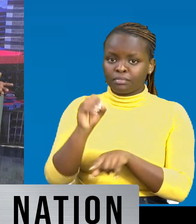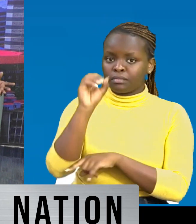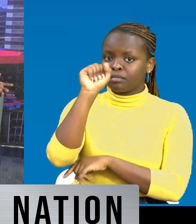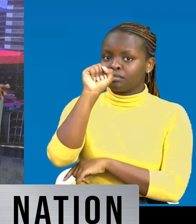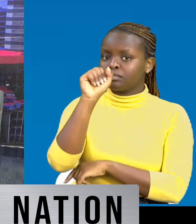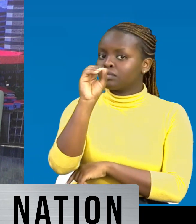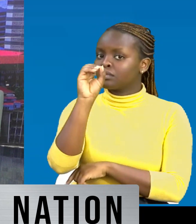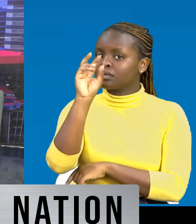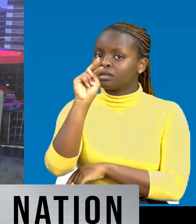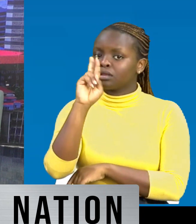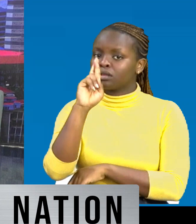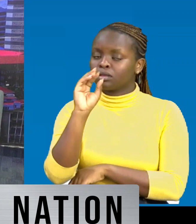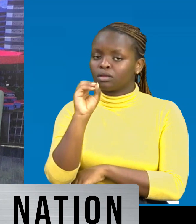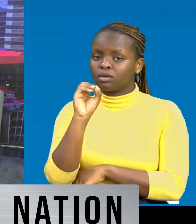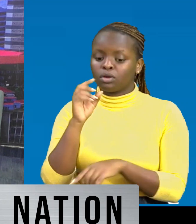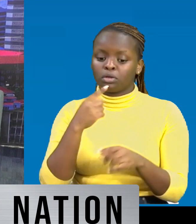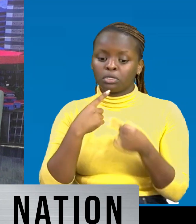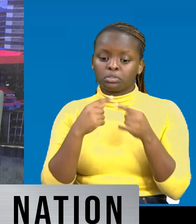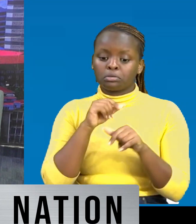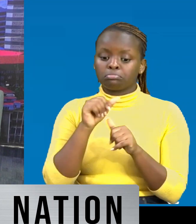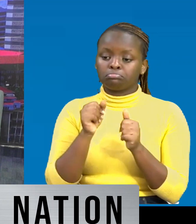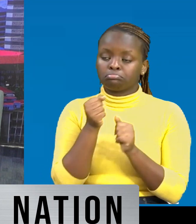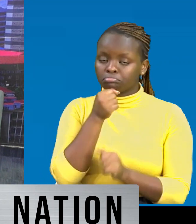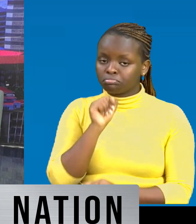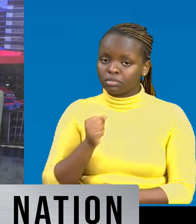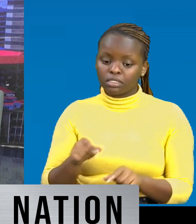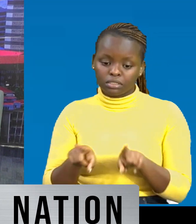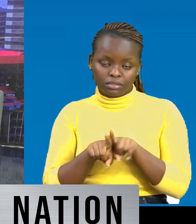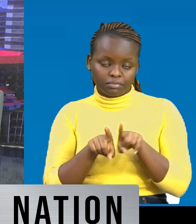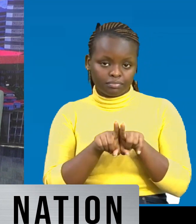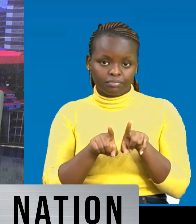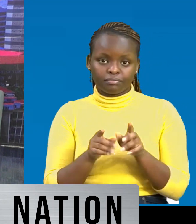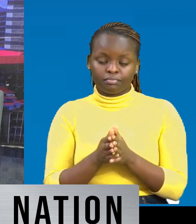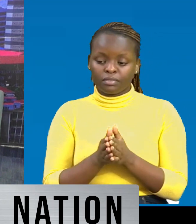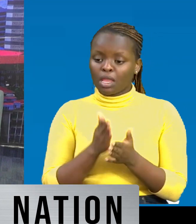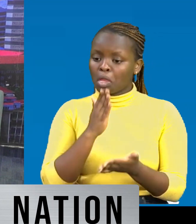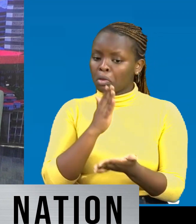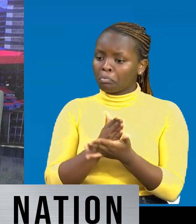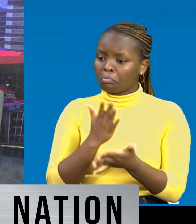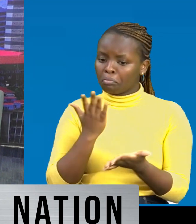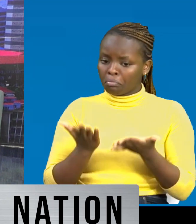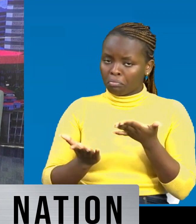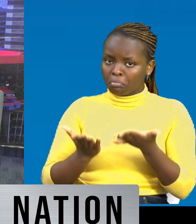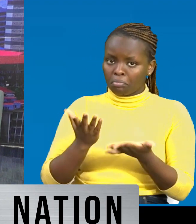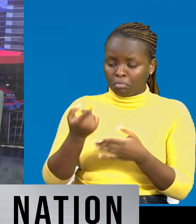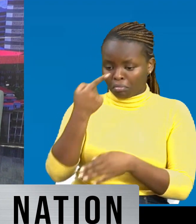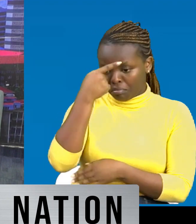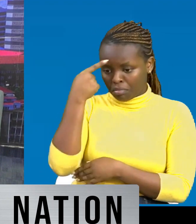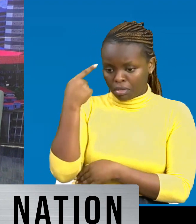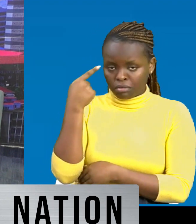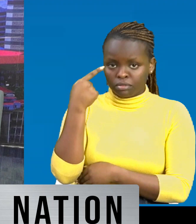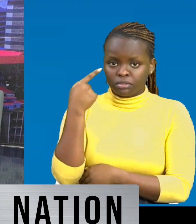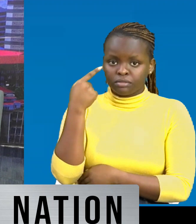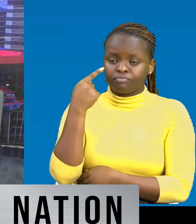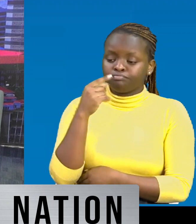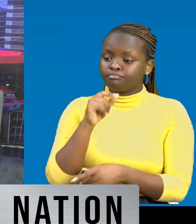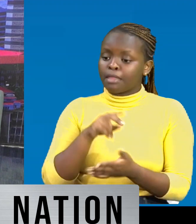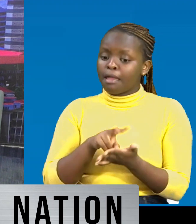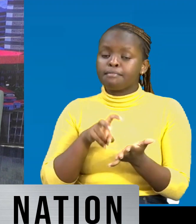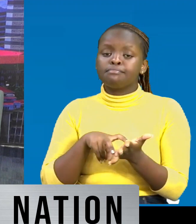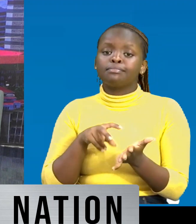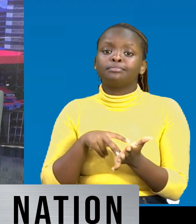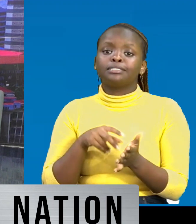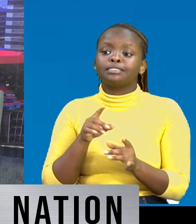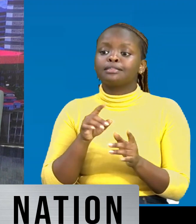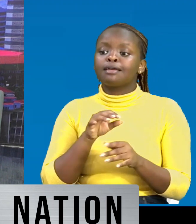talk as age mates. The thing is this: could it be true then what he's saying? Because it means then that if you